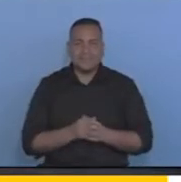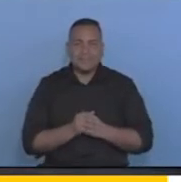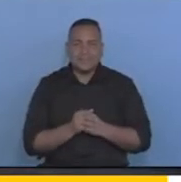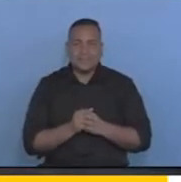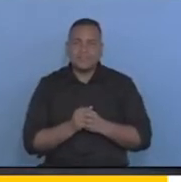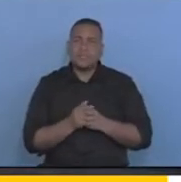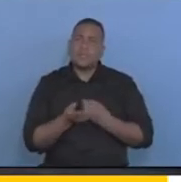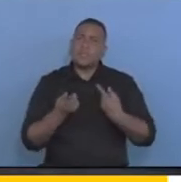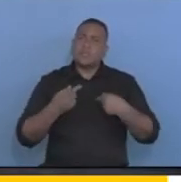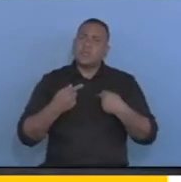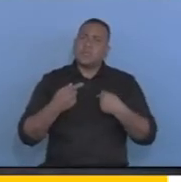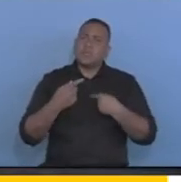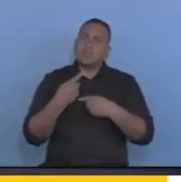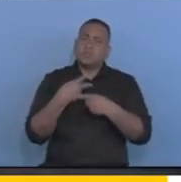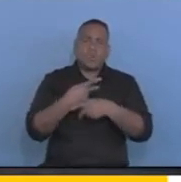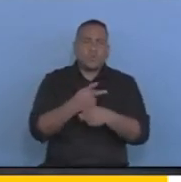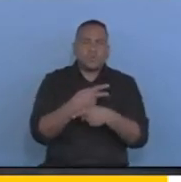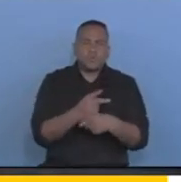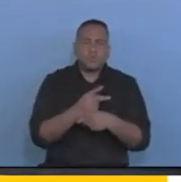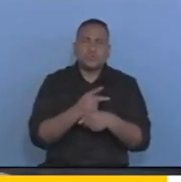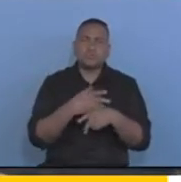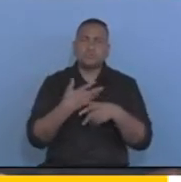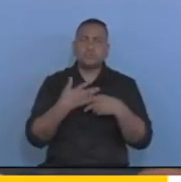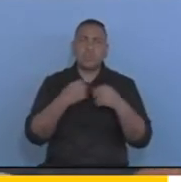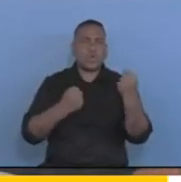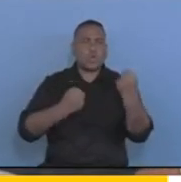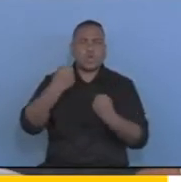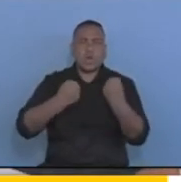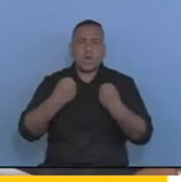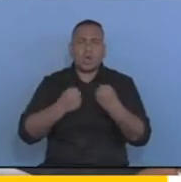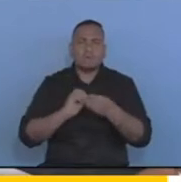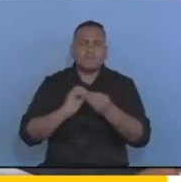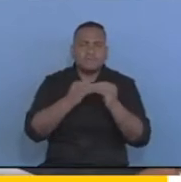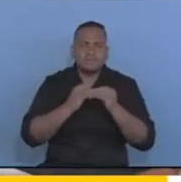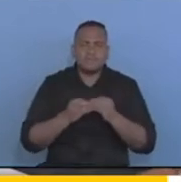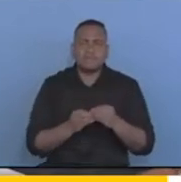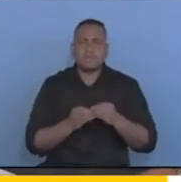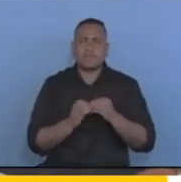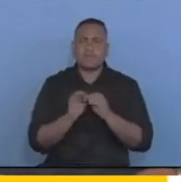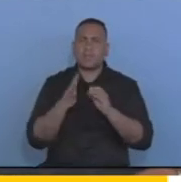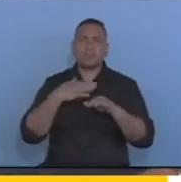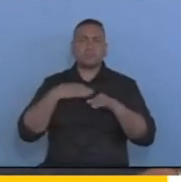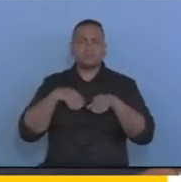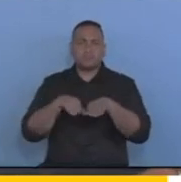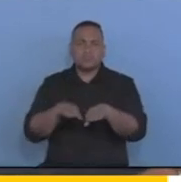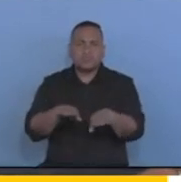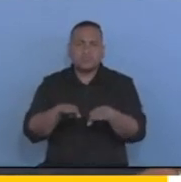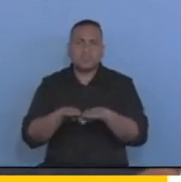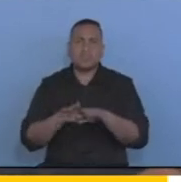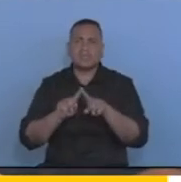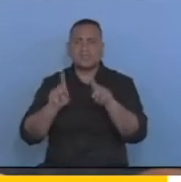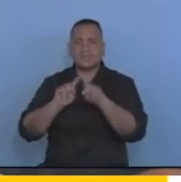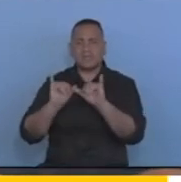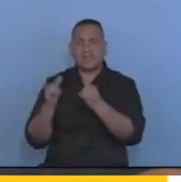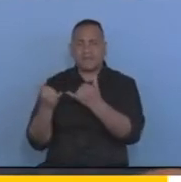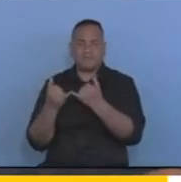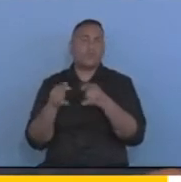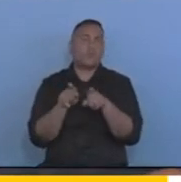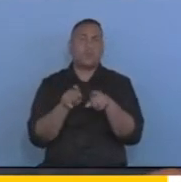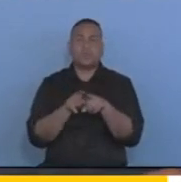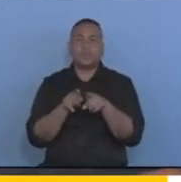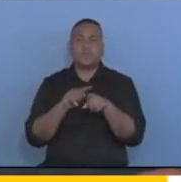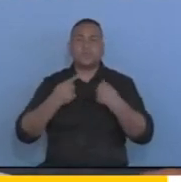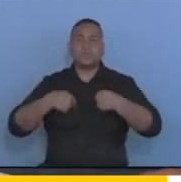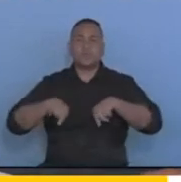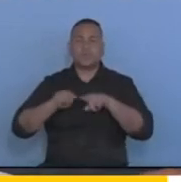the automotive industry, the oceans economy industry. We also training for